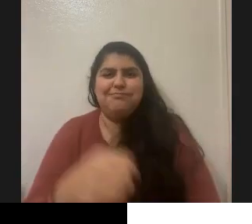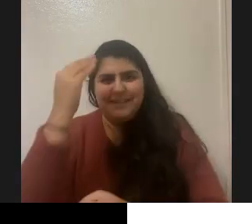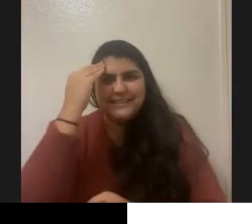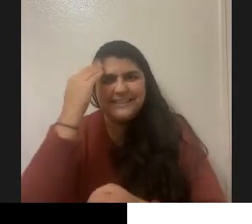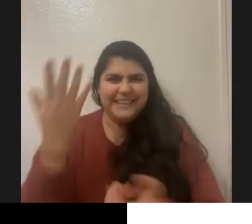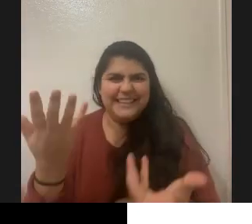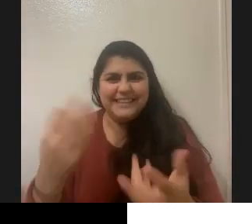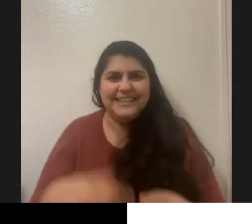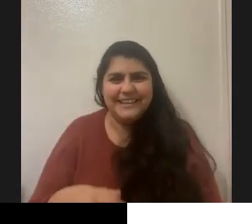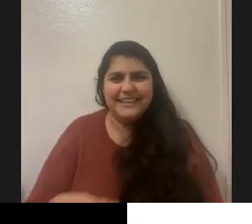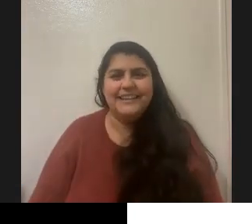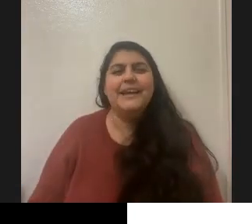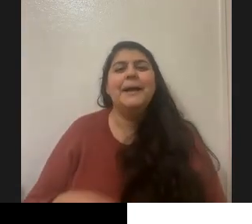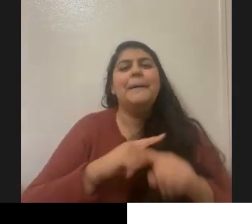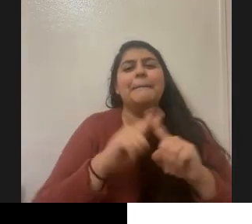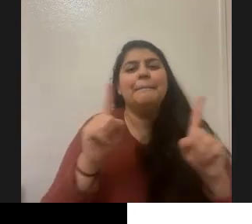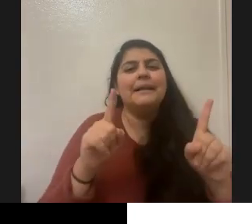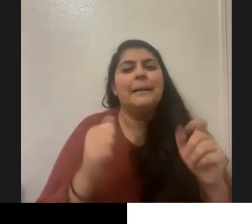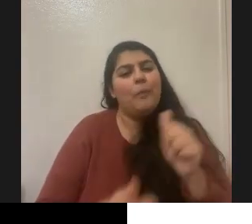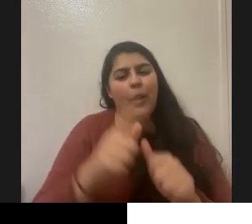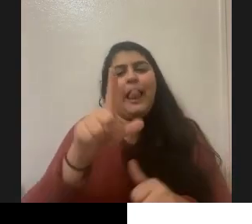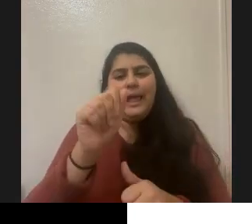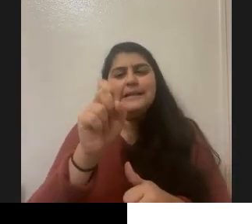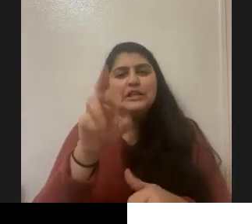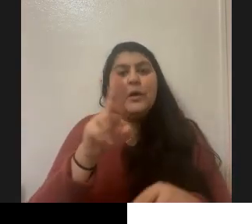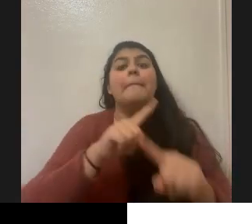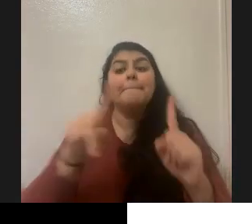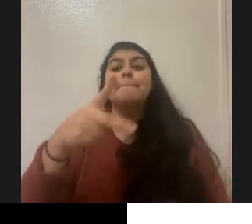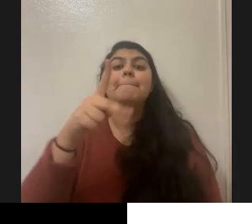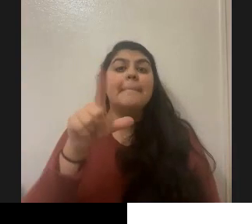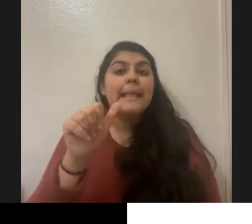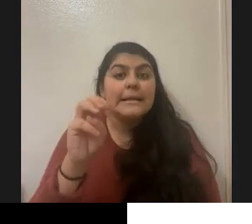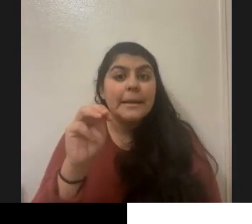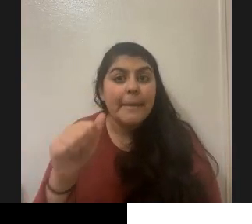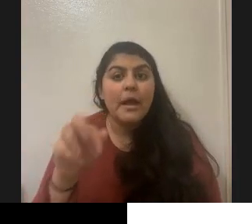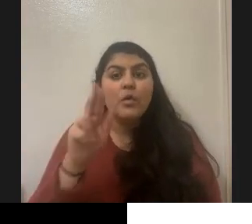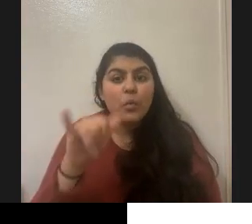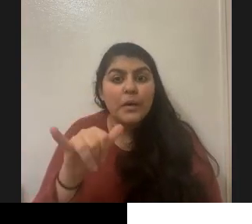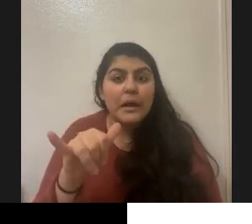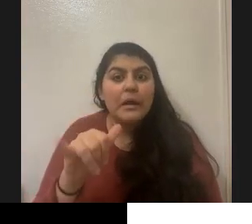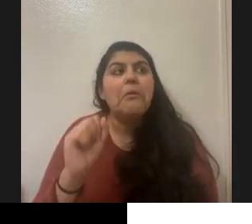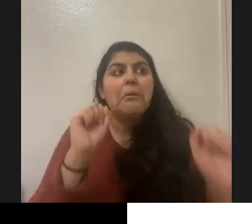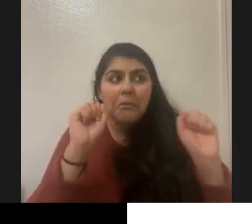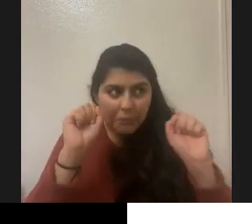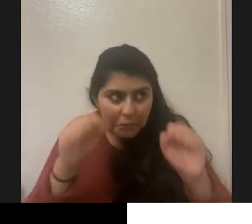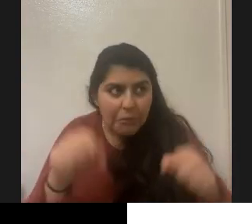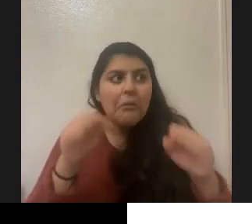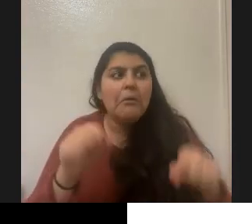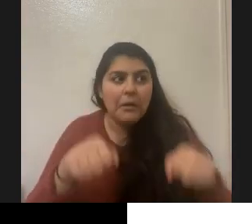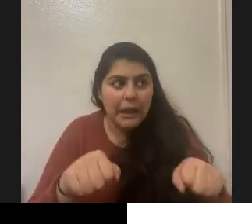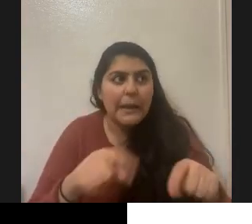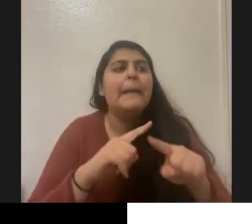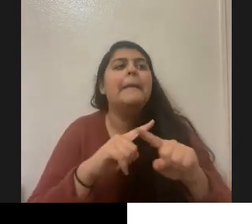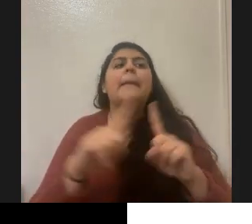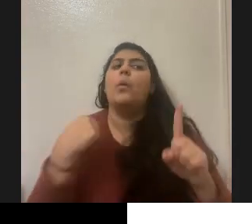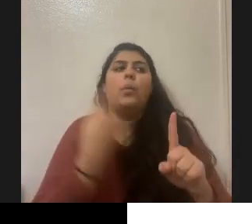pew. You know, most of those are lasers, but I would imagine a plasma ray could be done. We don't have a plasma ray